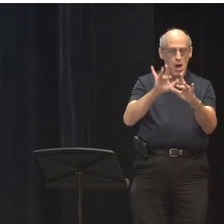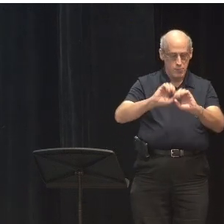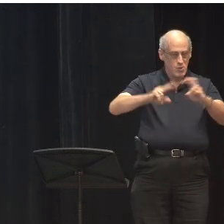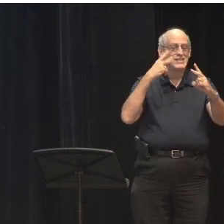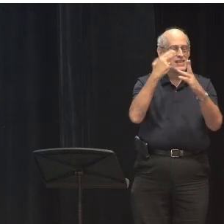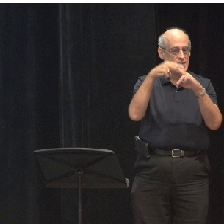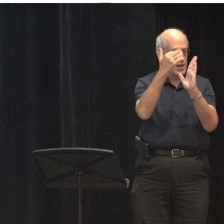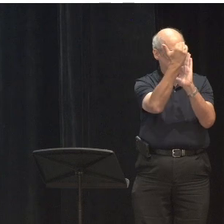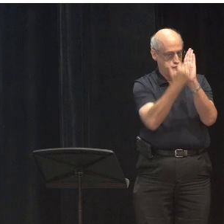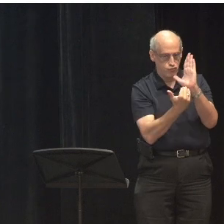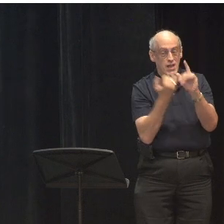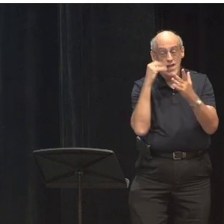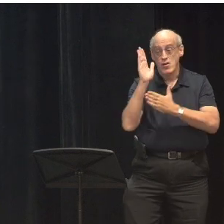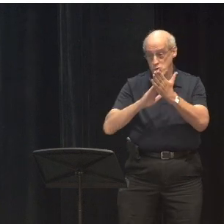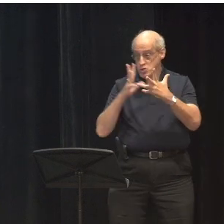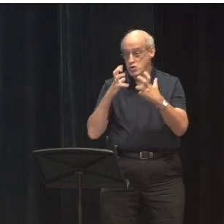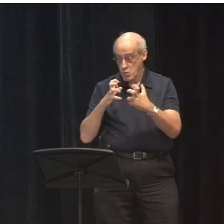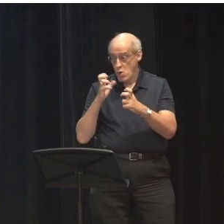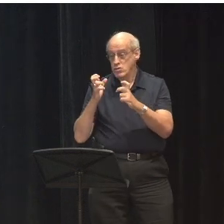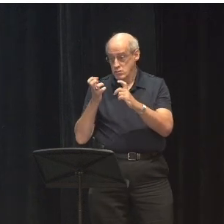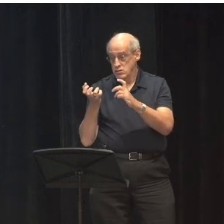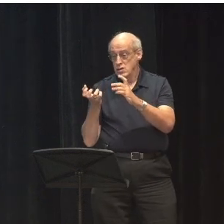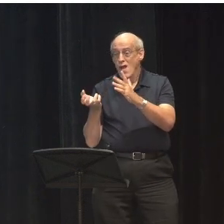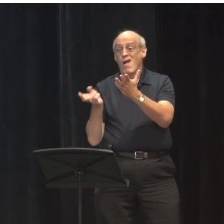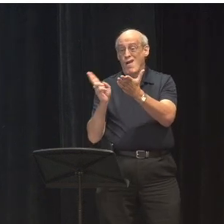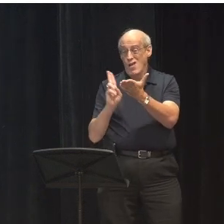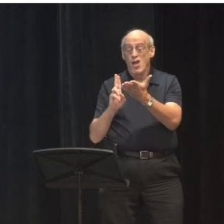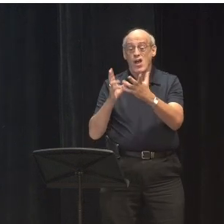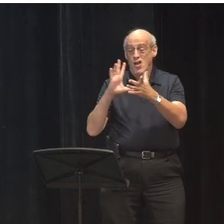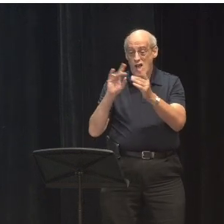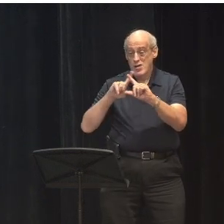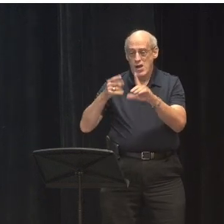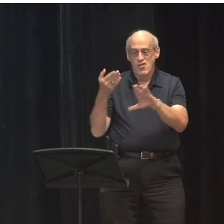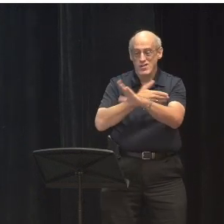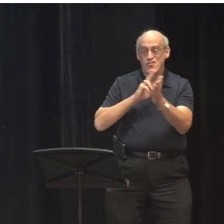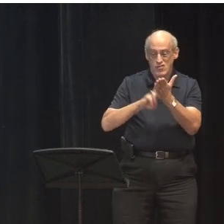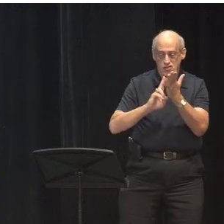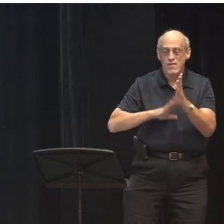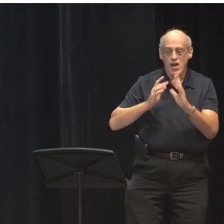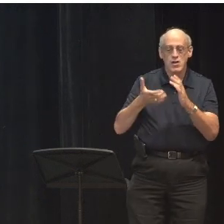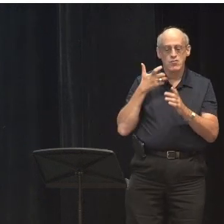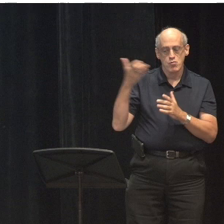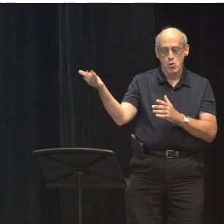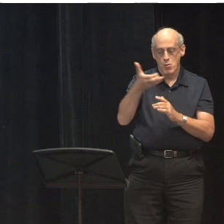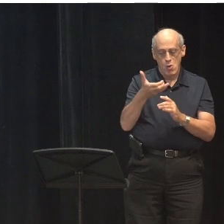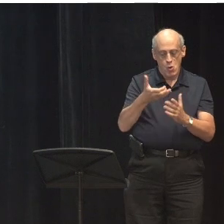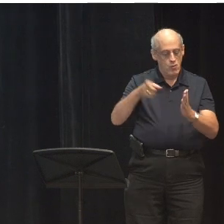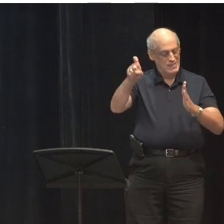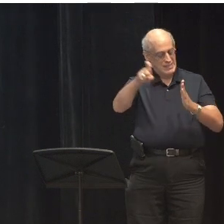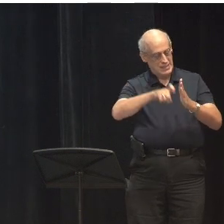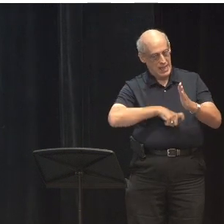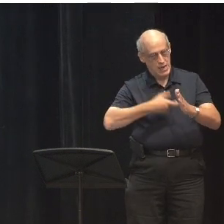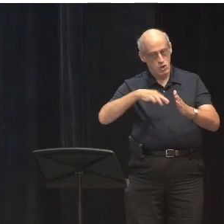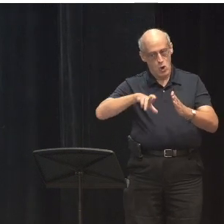person and you'd like to submit, but didn't pre-register, Please use your mobile device to scan